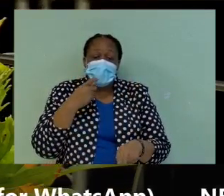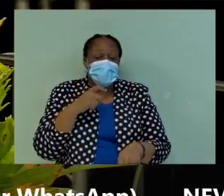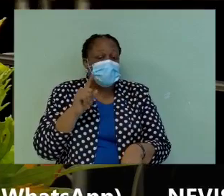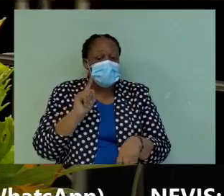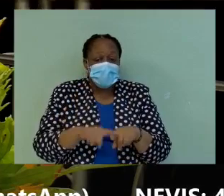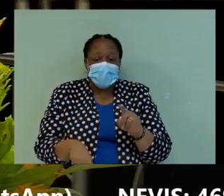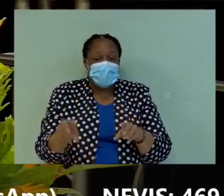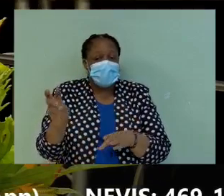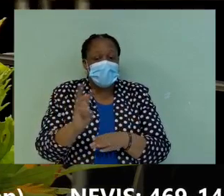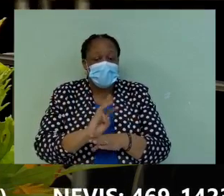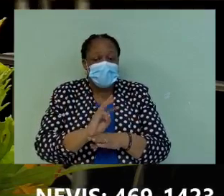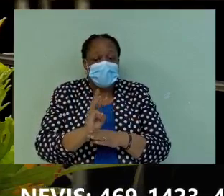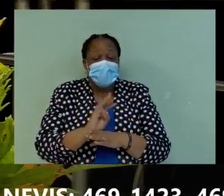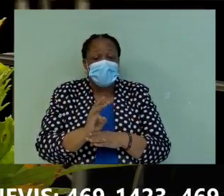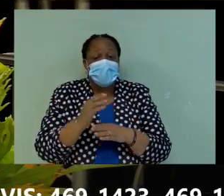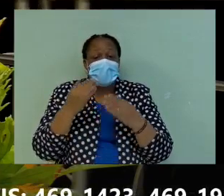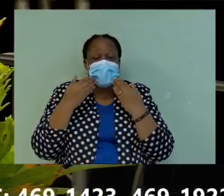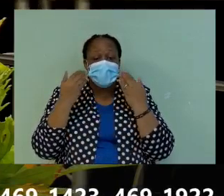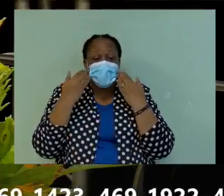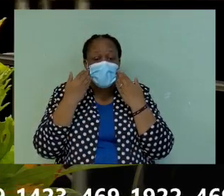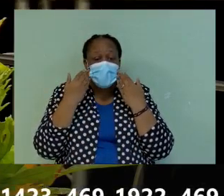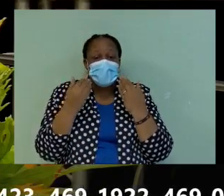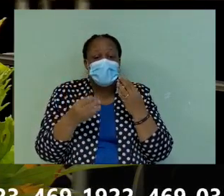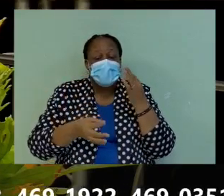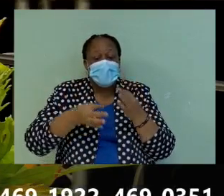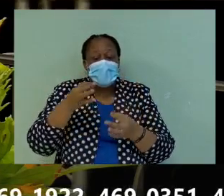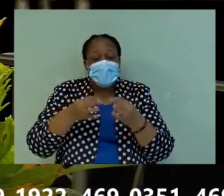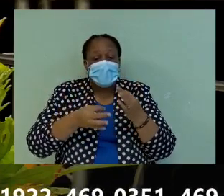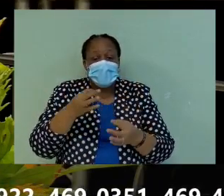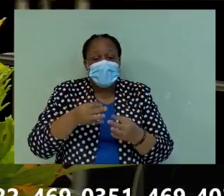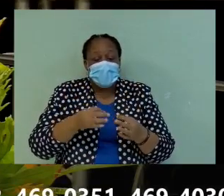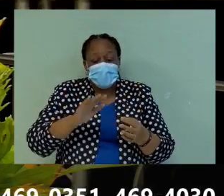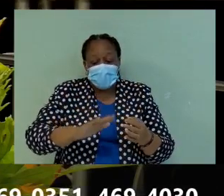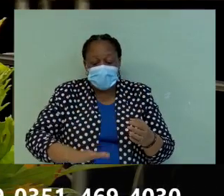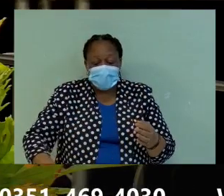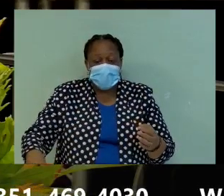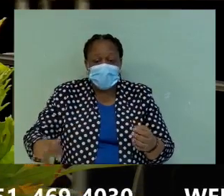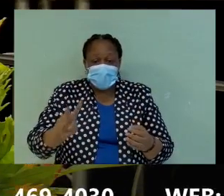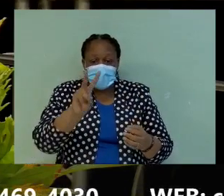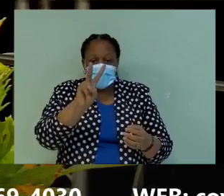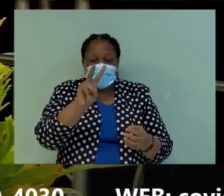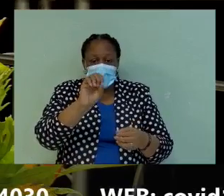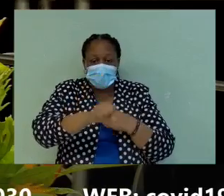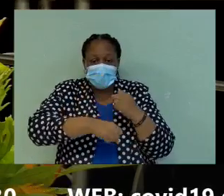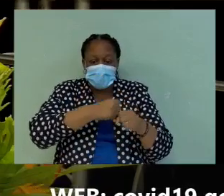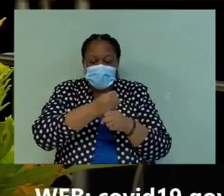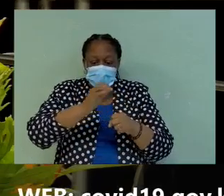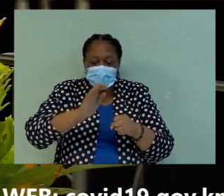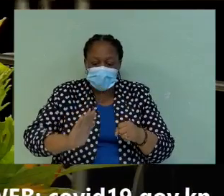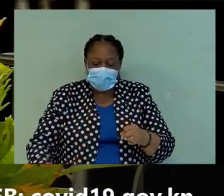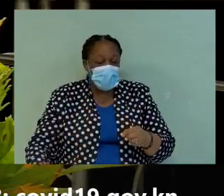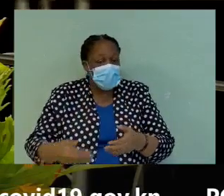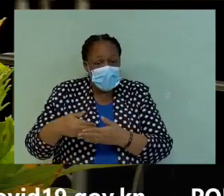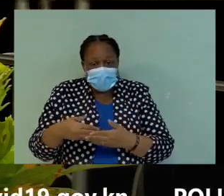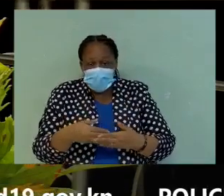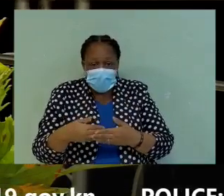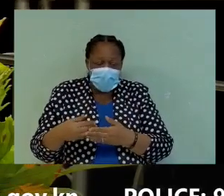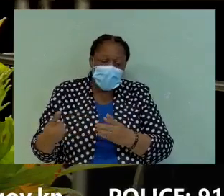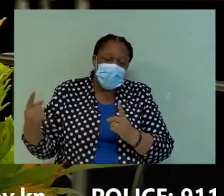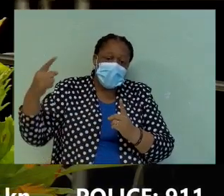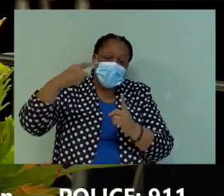special consideration. It is thought that if a child is below the age of 2 years old, then that